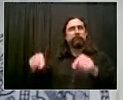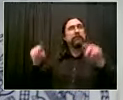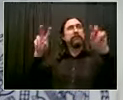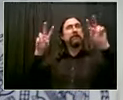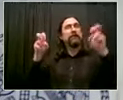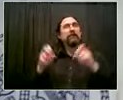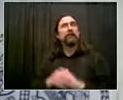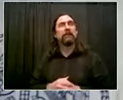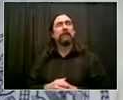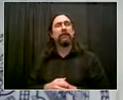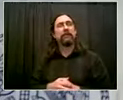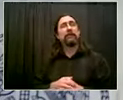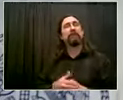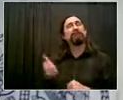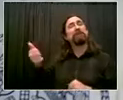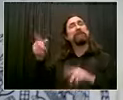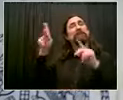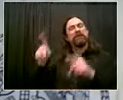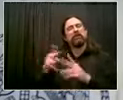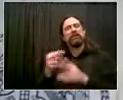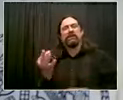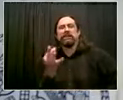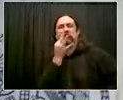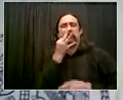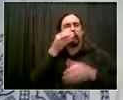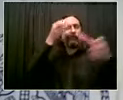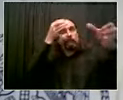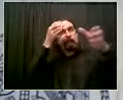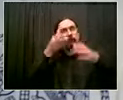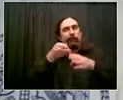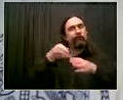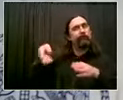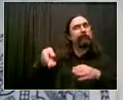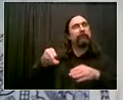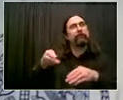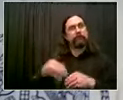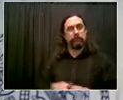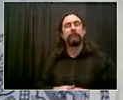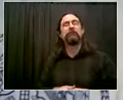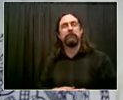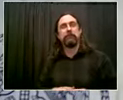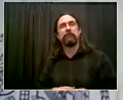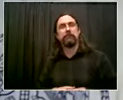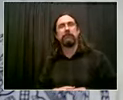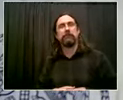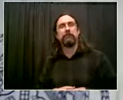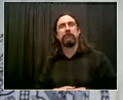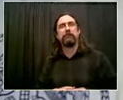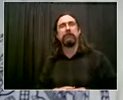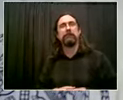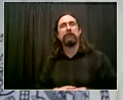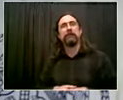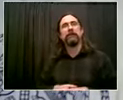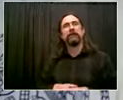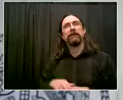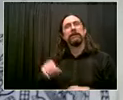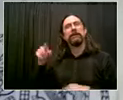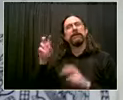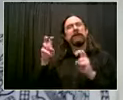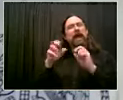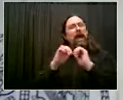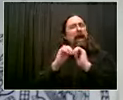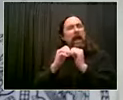Medina over the years. I've seen the work that Exodus Transitional Services does helping folks reenter